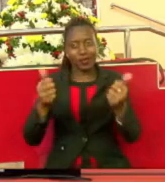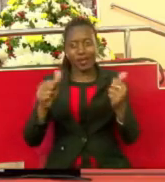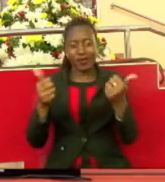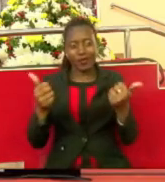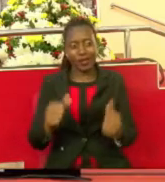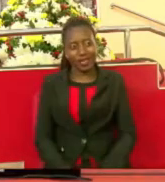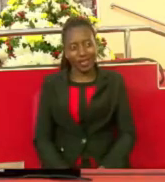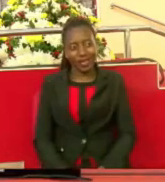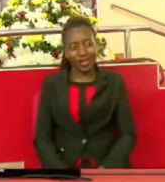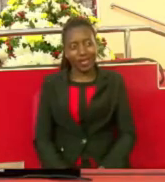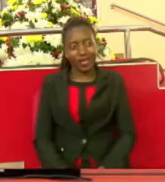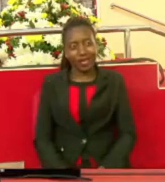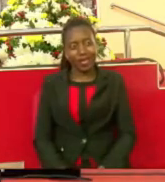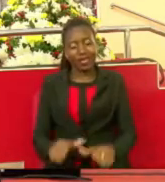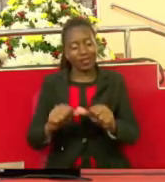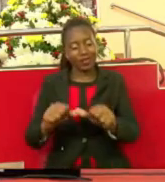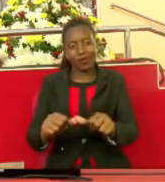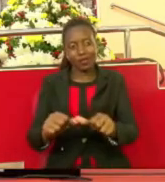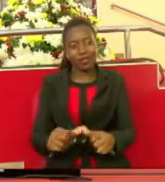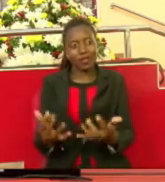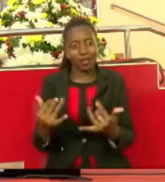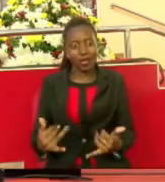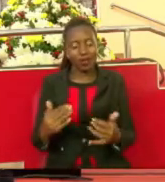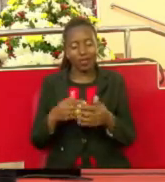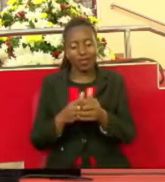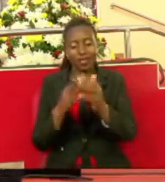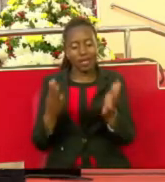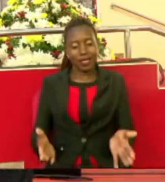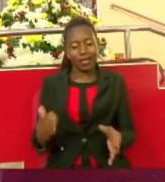And she continued. Now she's one of the captains in the school.